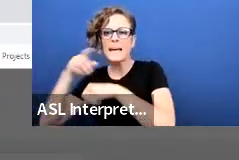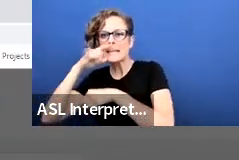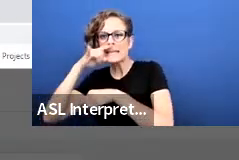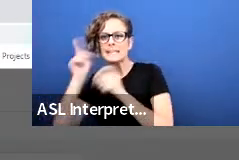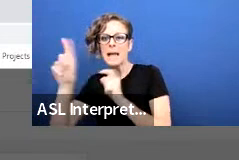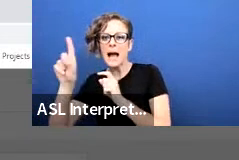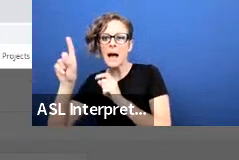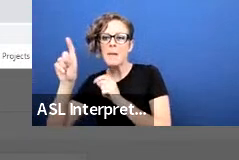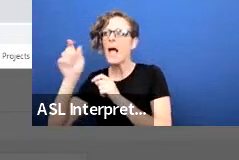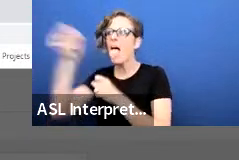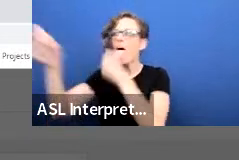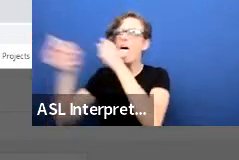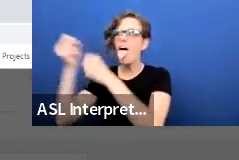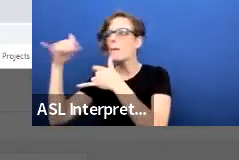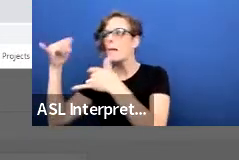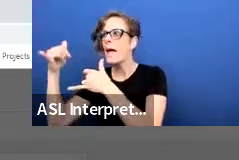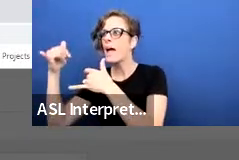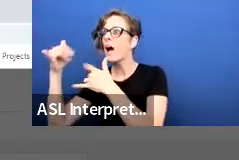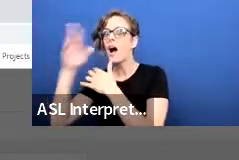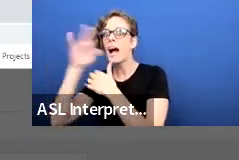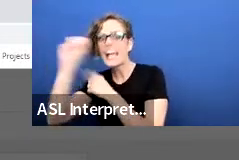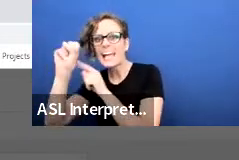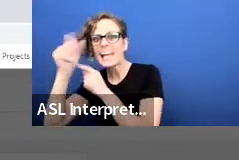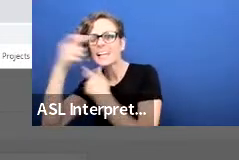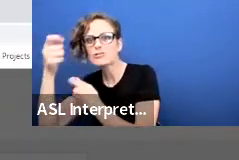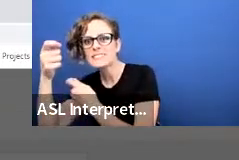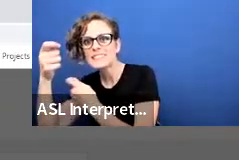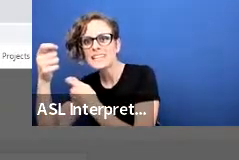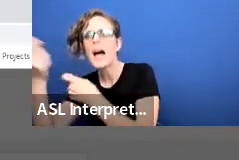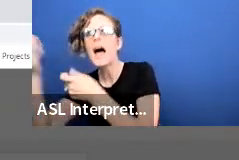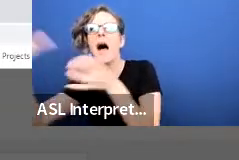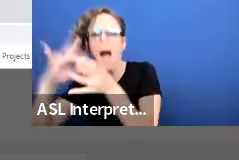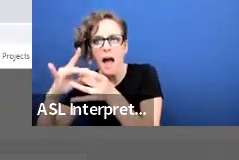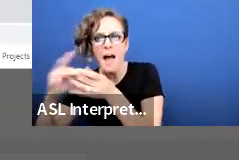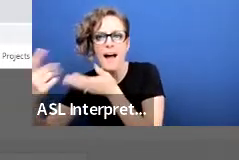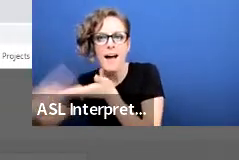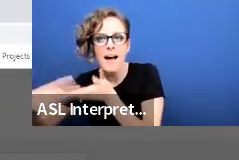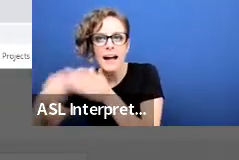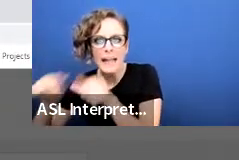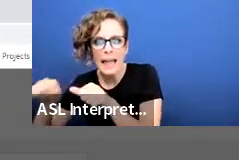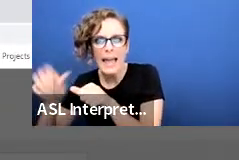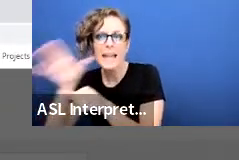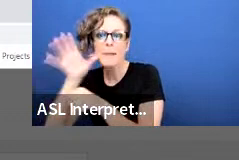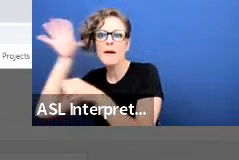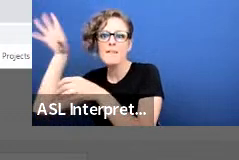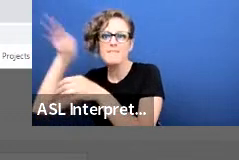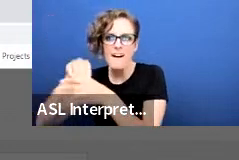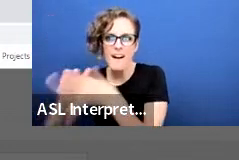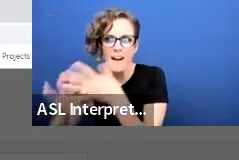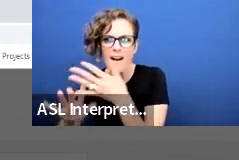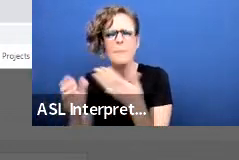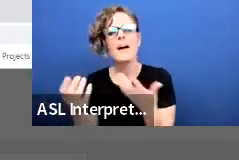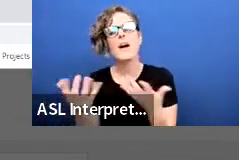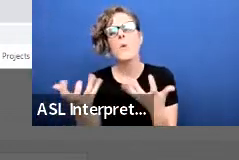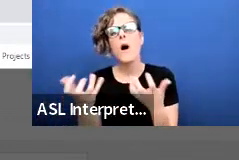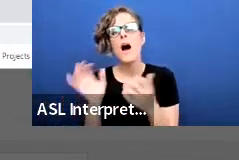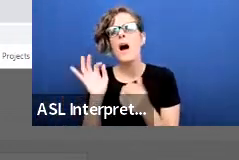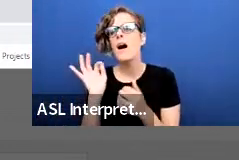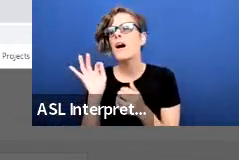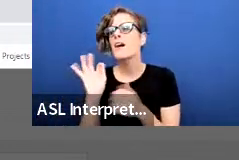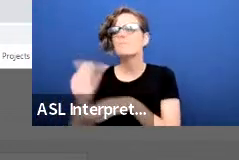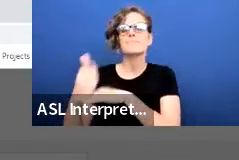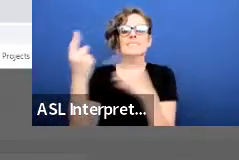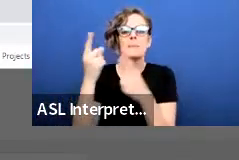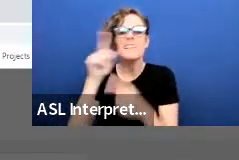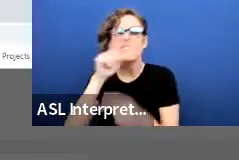include in the other things that you're offering, not just health stuff either, right? Like something fun that people actually want to engage